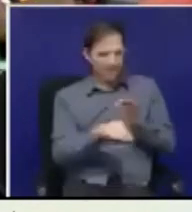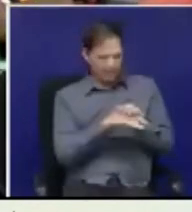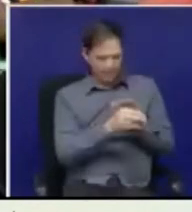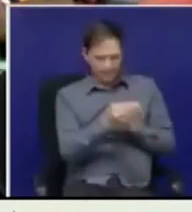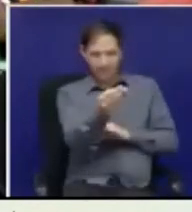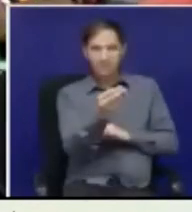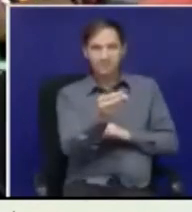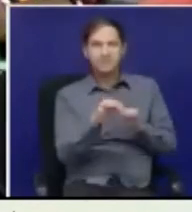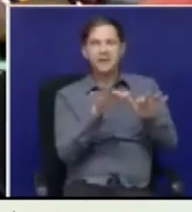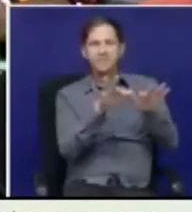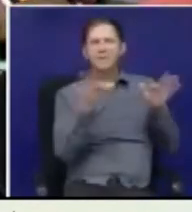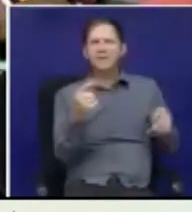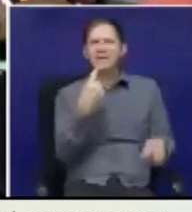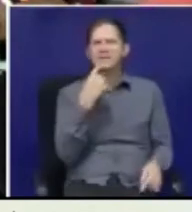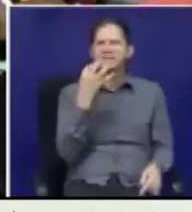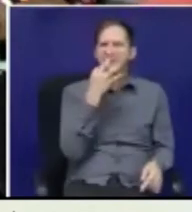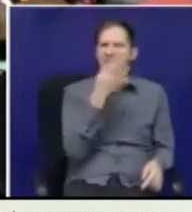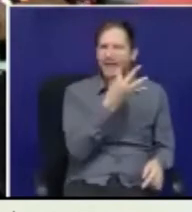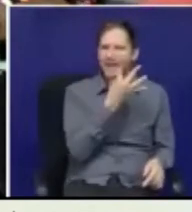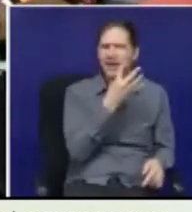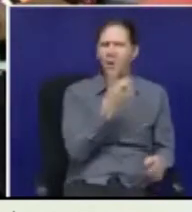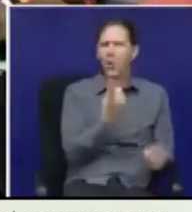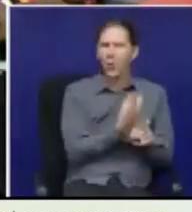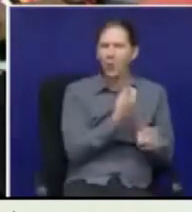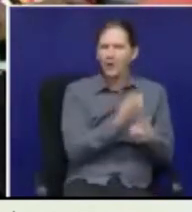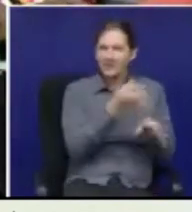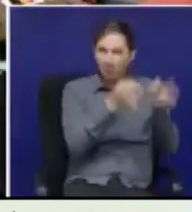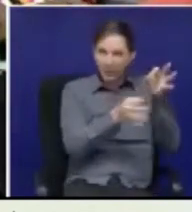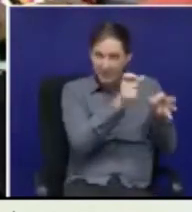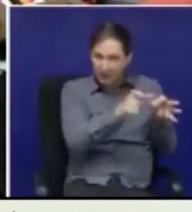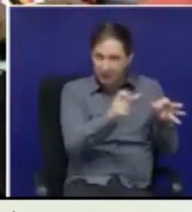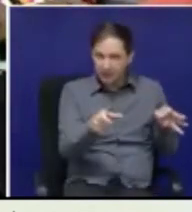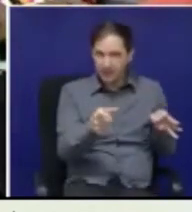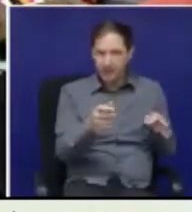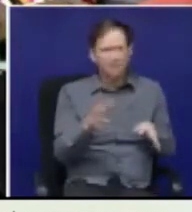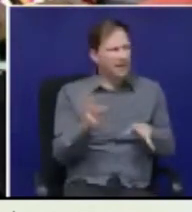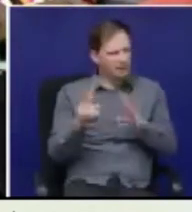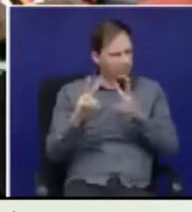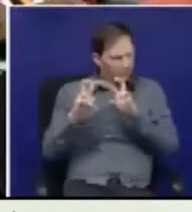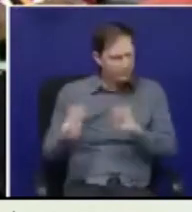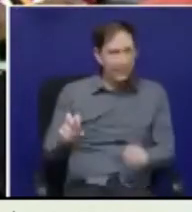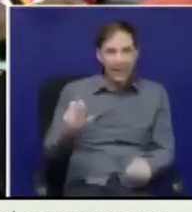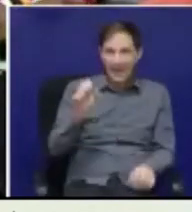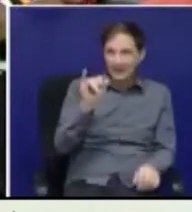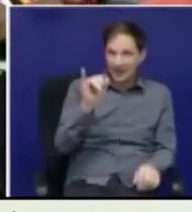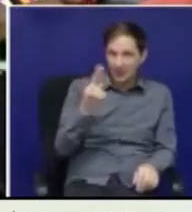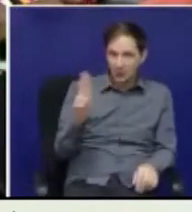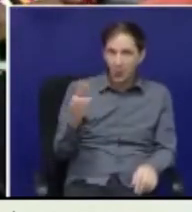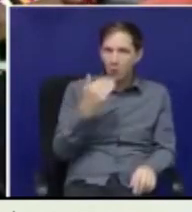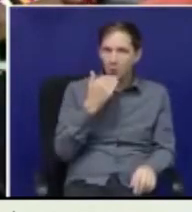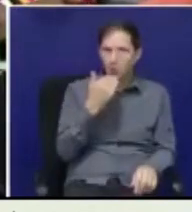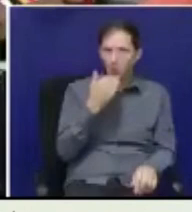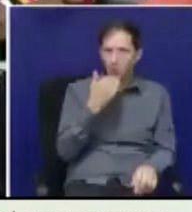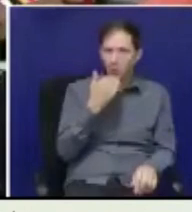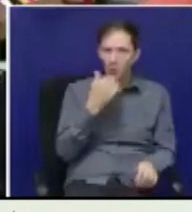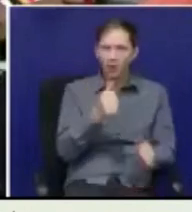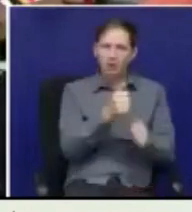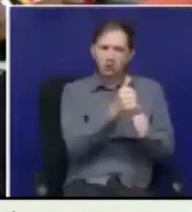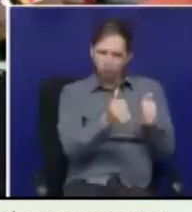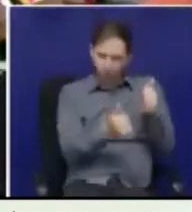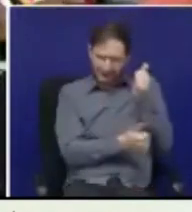Go into this report of the SIU and look who are the people who are doing these things. It's just junior official. And